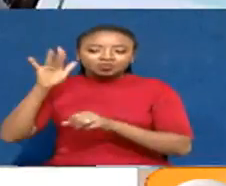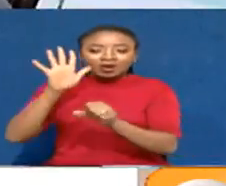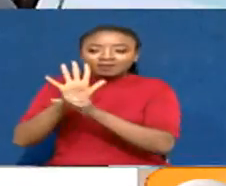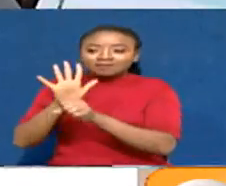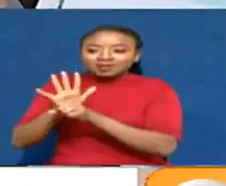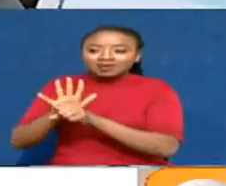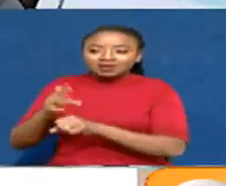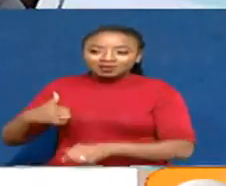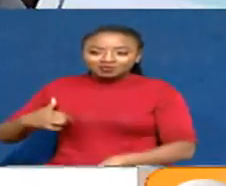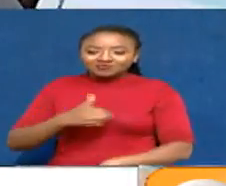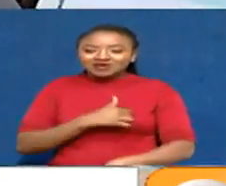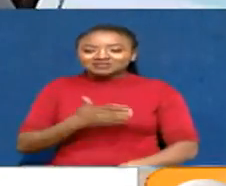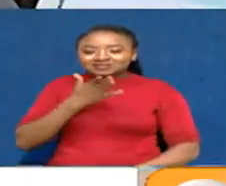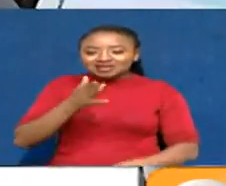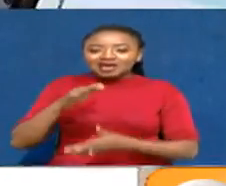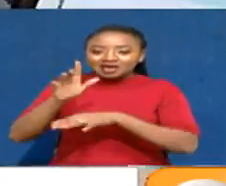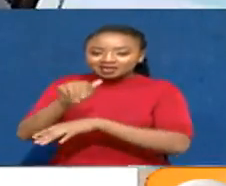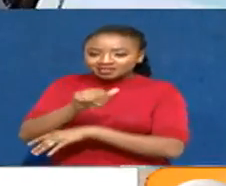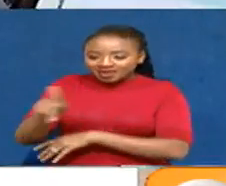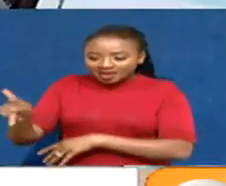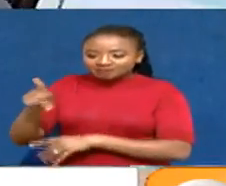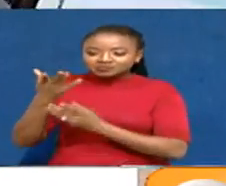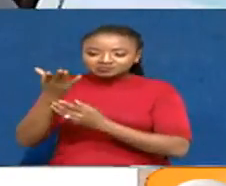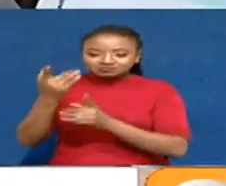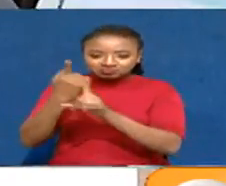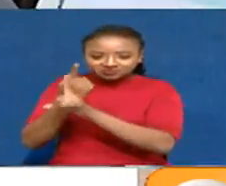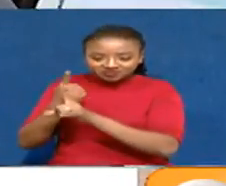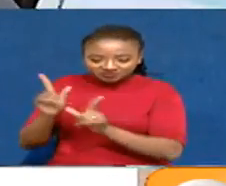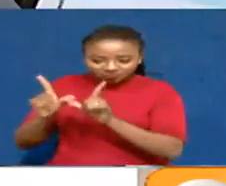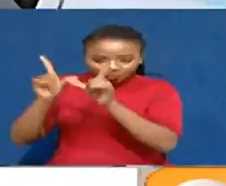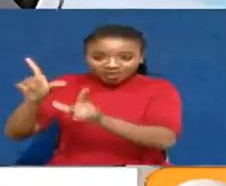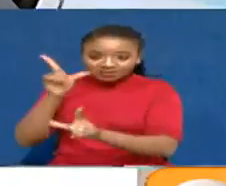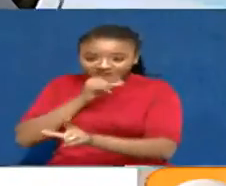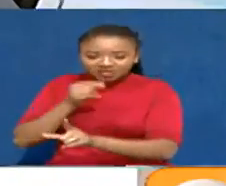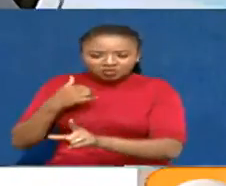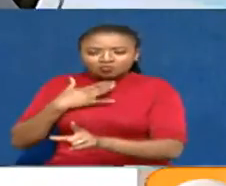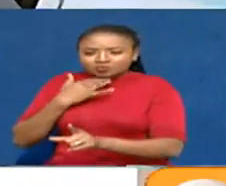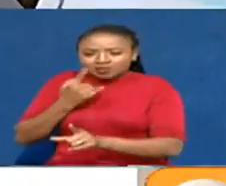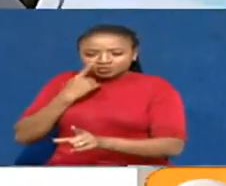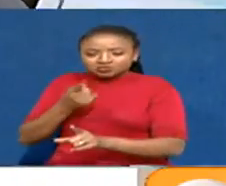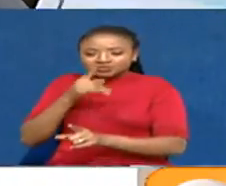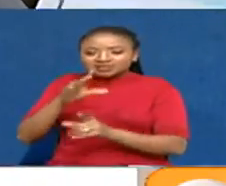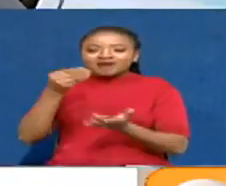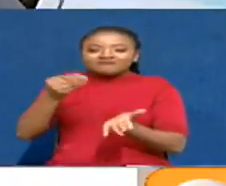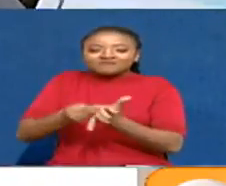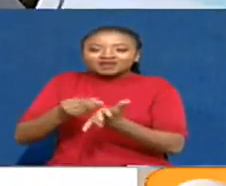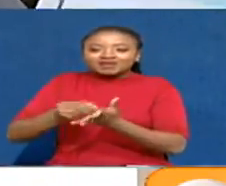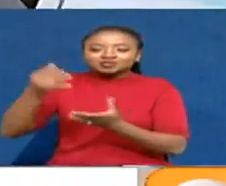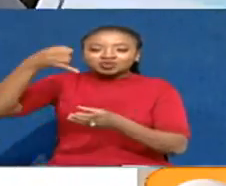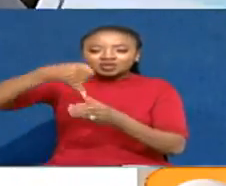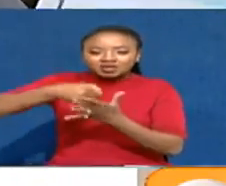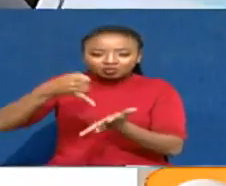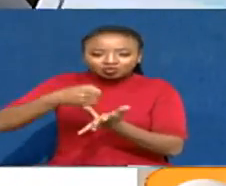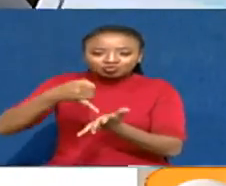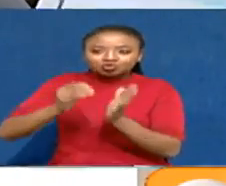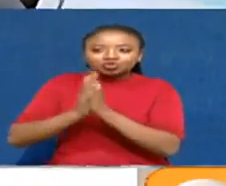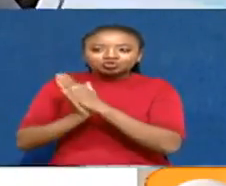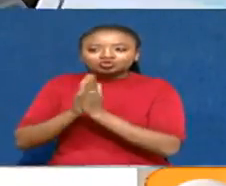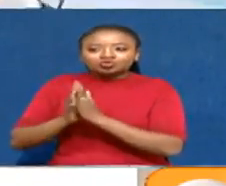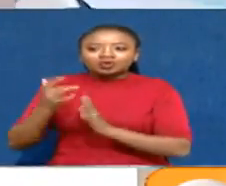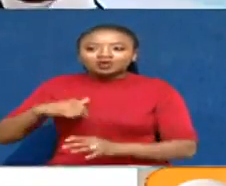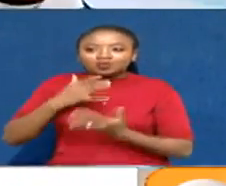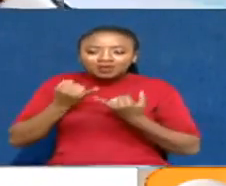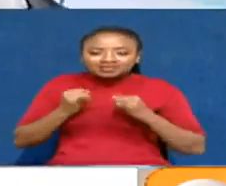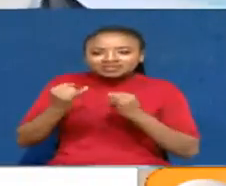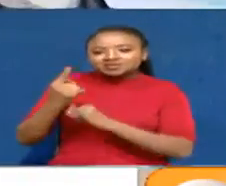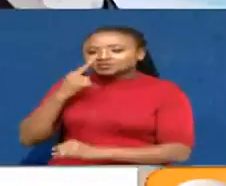in the Digital Lenders Association of Kenya, what we are trying to solve is that financial inclusion story. We're trying to solve how do we